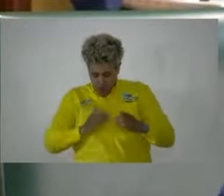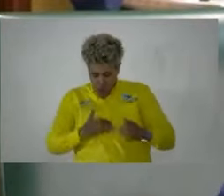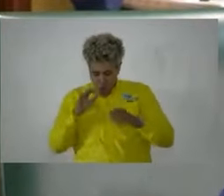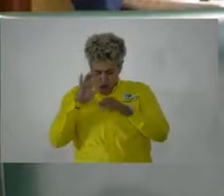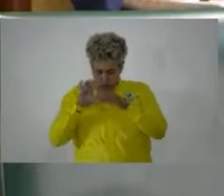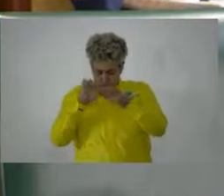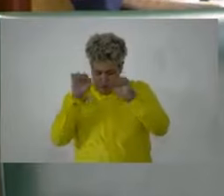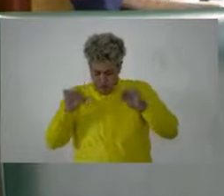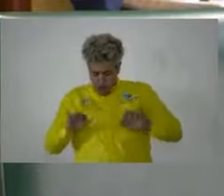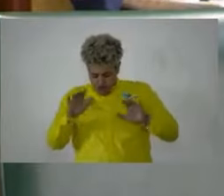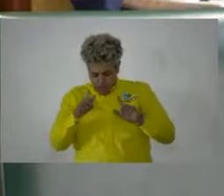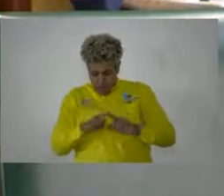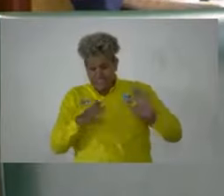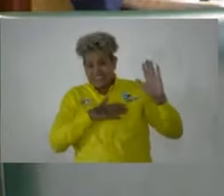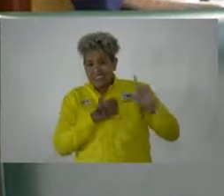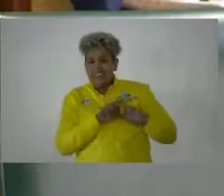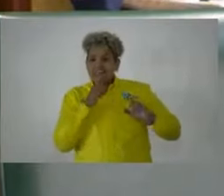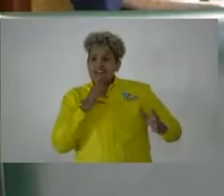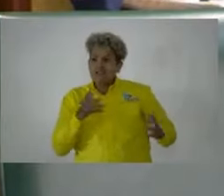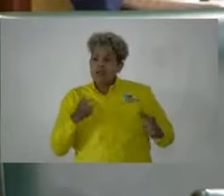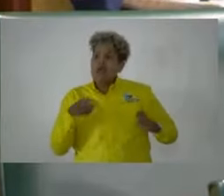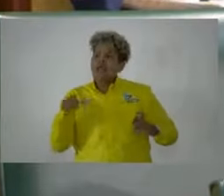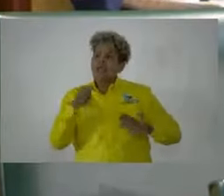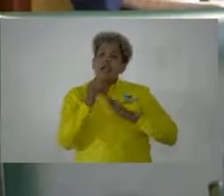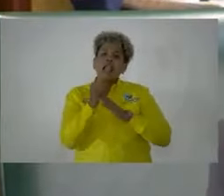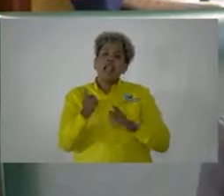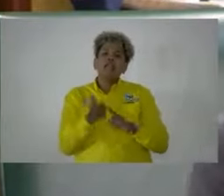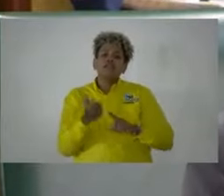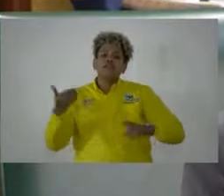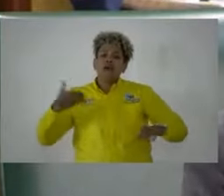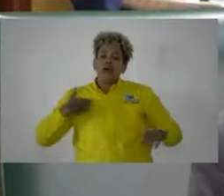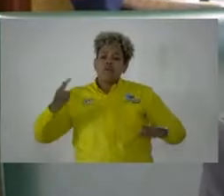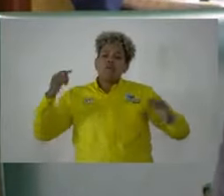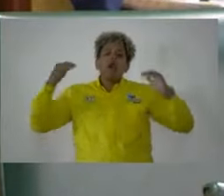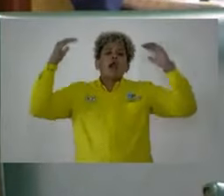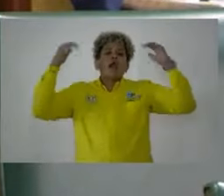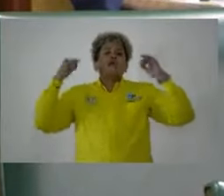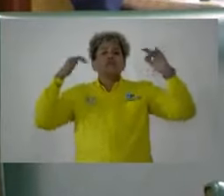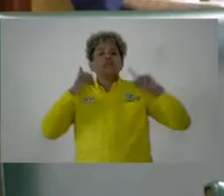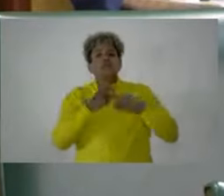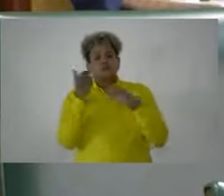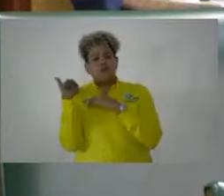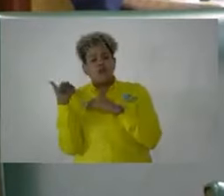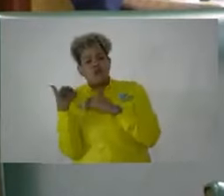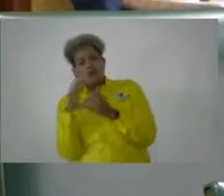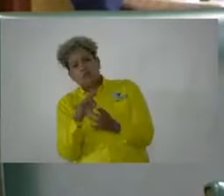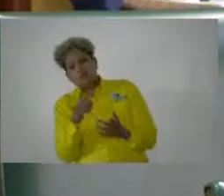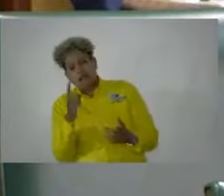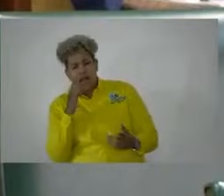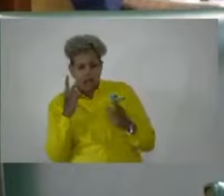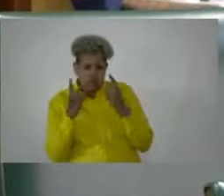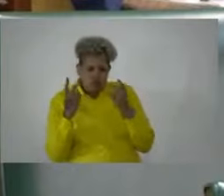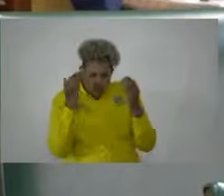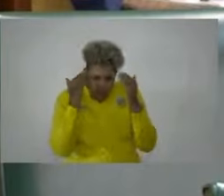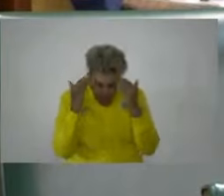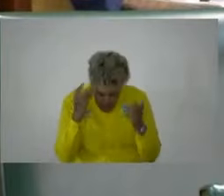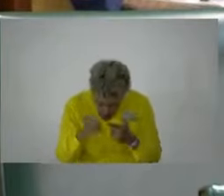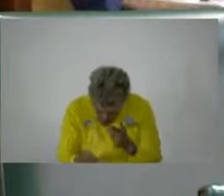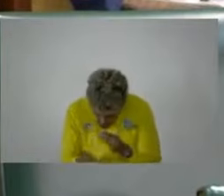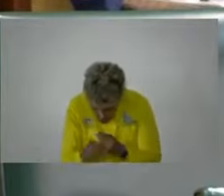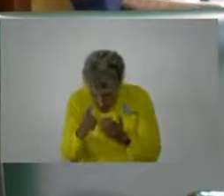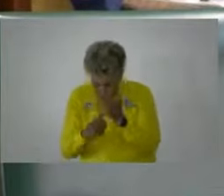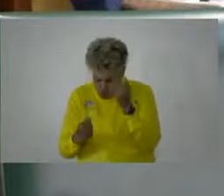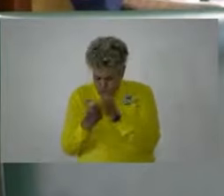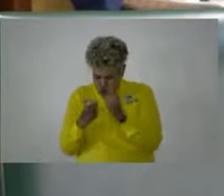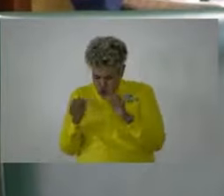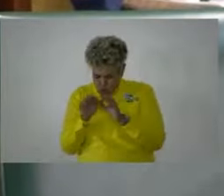democracy. Citizens are demanding that their leaders uphold the highest standards of accountability, transparency, and